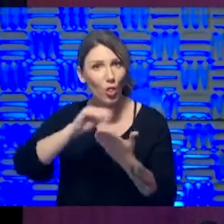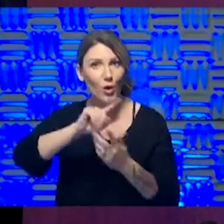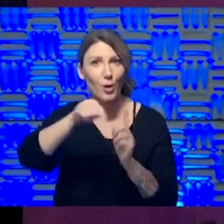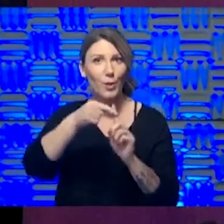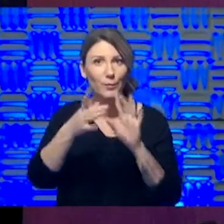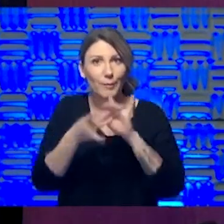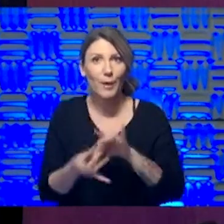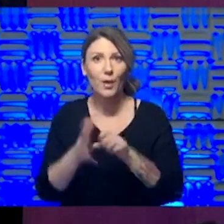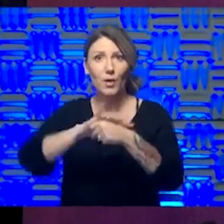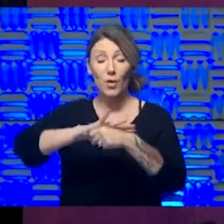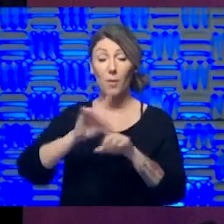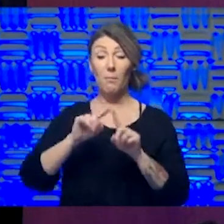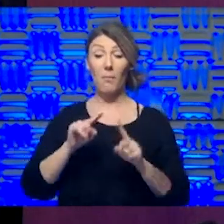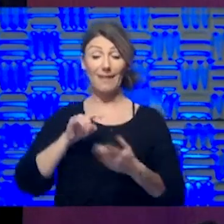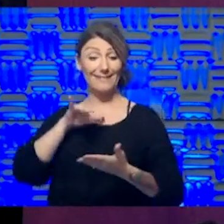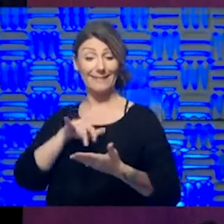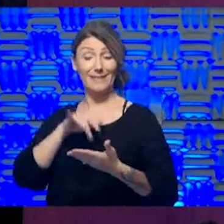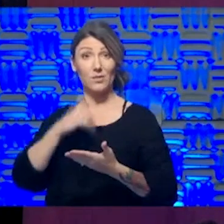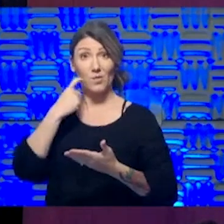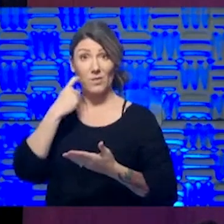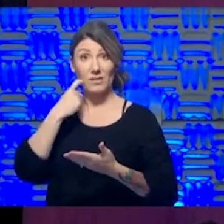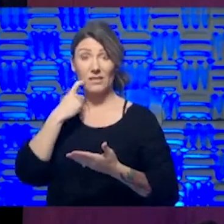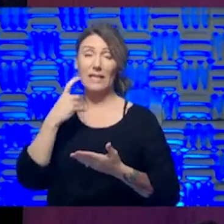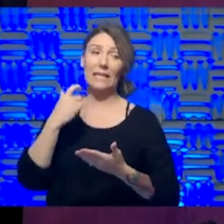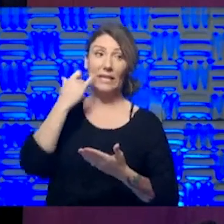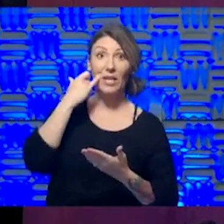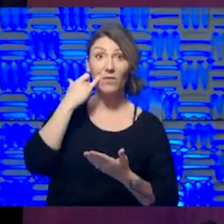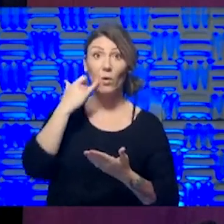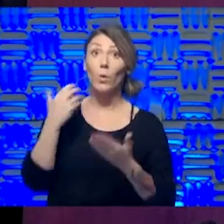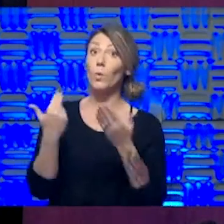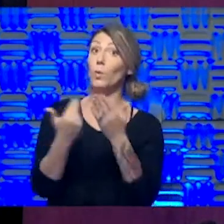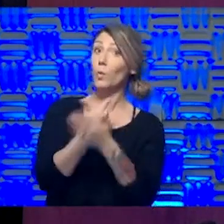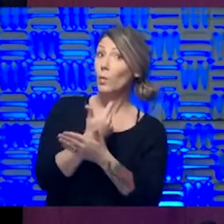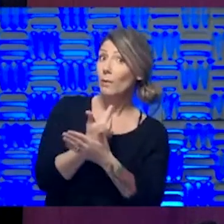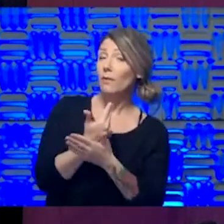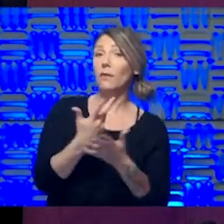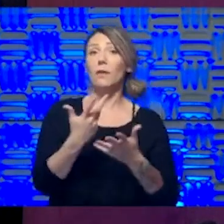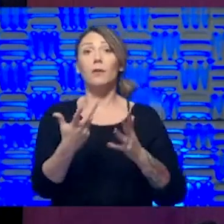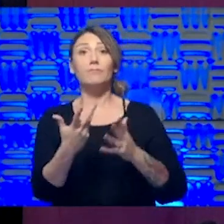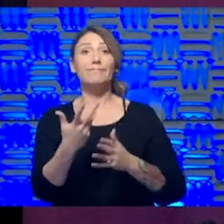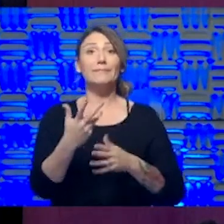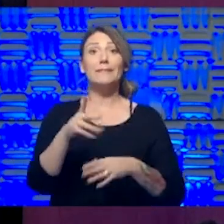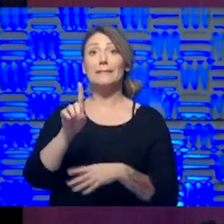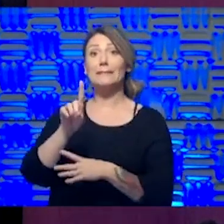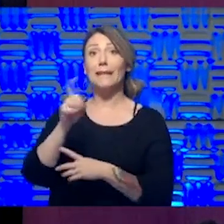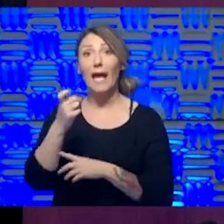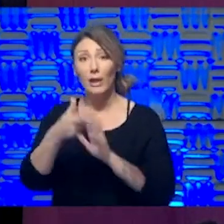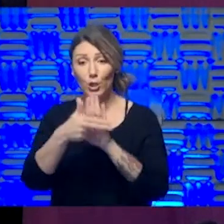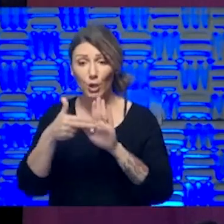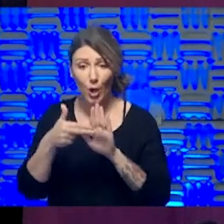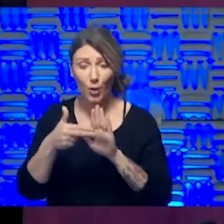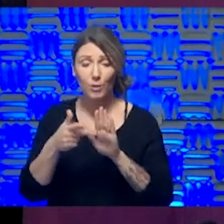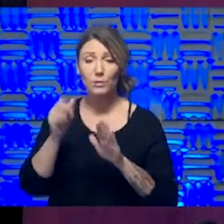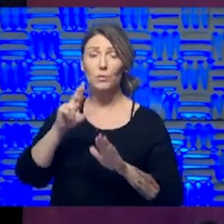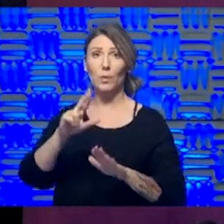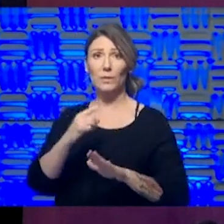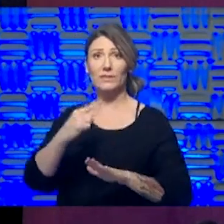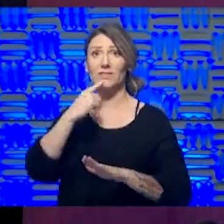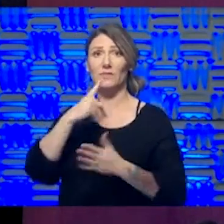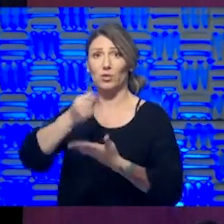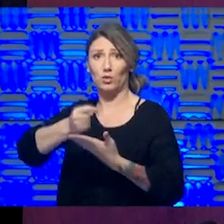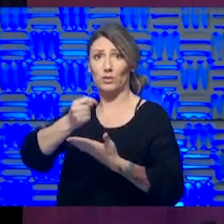far indicate that patients who are newly diagnosed or going through treatment or soon after treatment are at increased risk for the